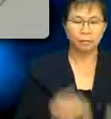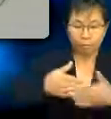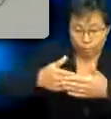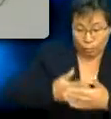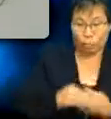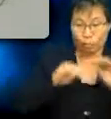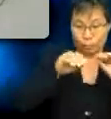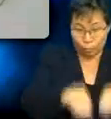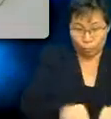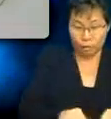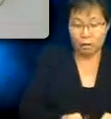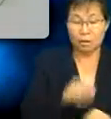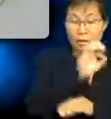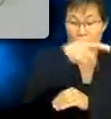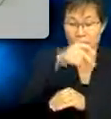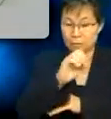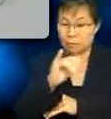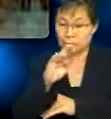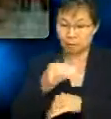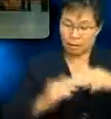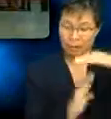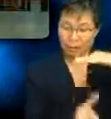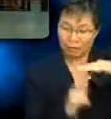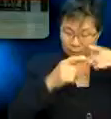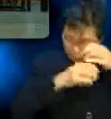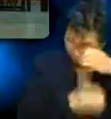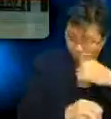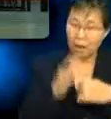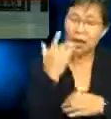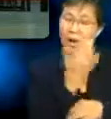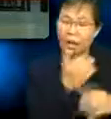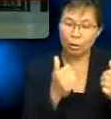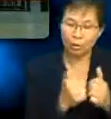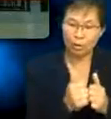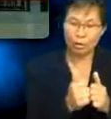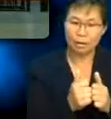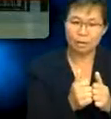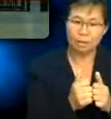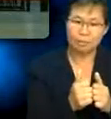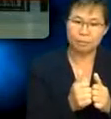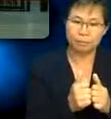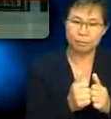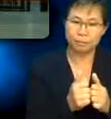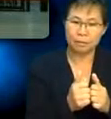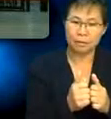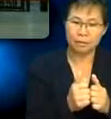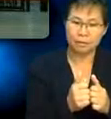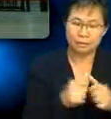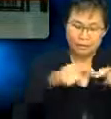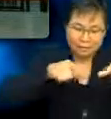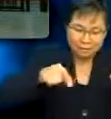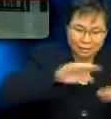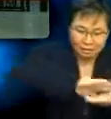Before putting the specimen under the microscope, cover it with the slide cover.